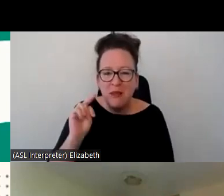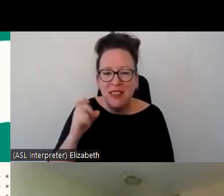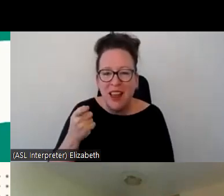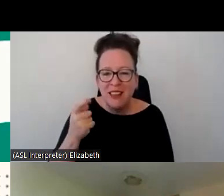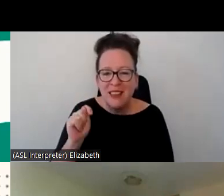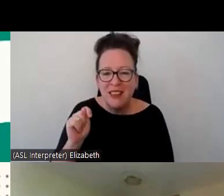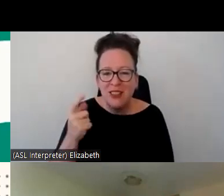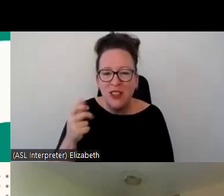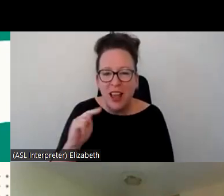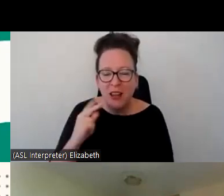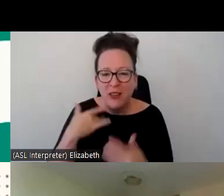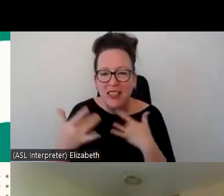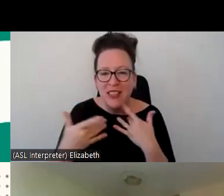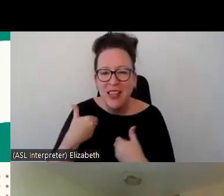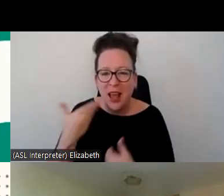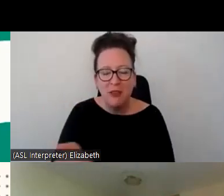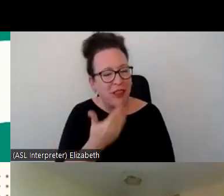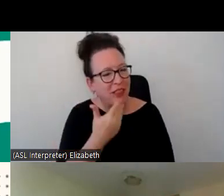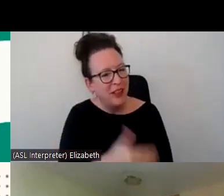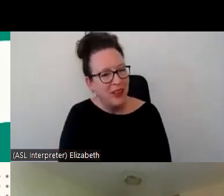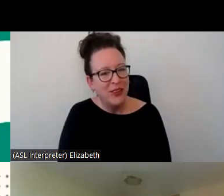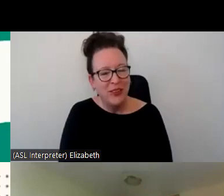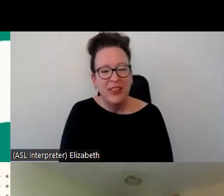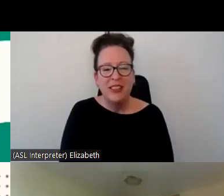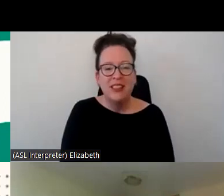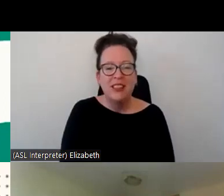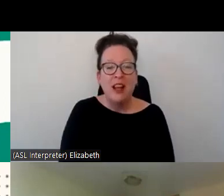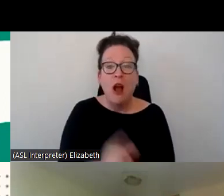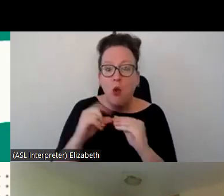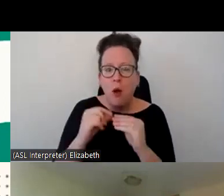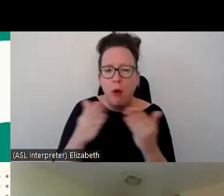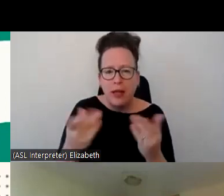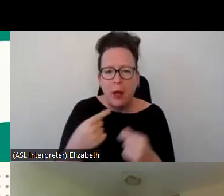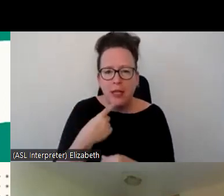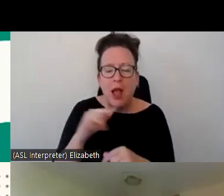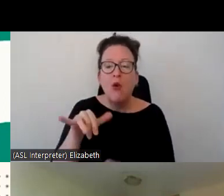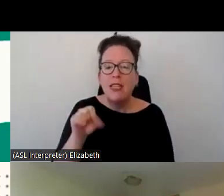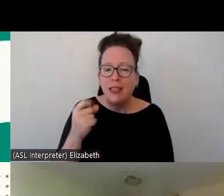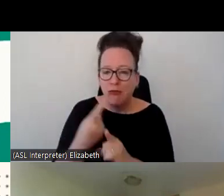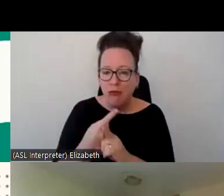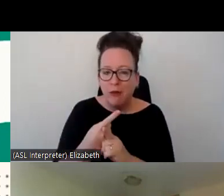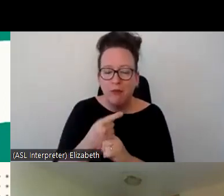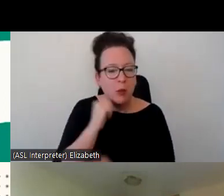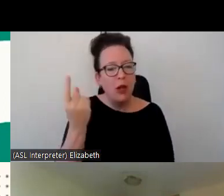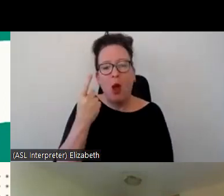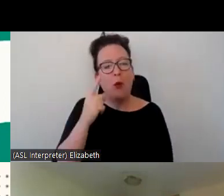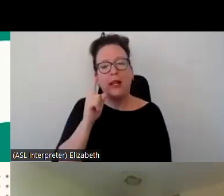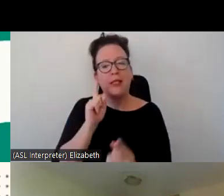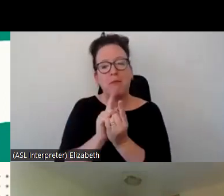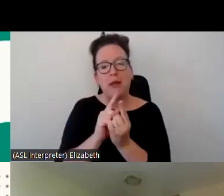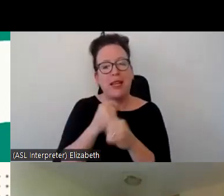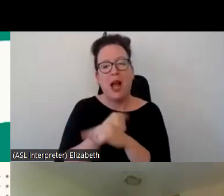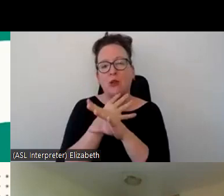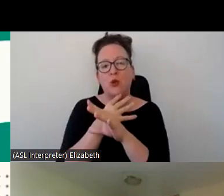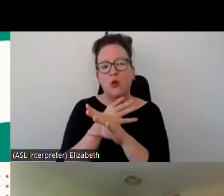excited to have you. Thank you. And one other thing I wanted to say, oh yes, we don't always meet on Zoom. We meet in person